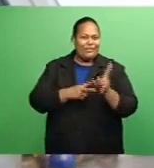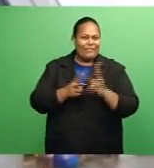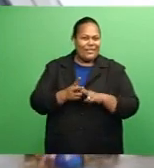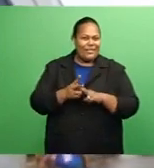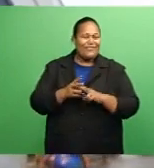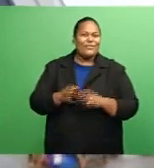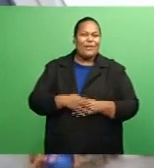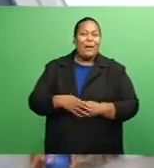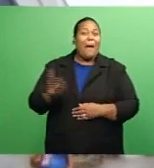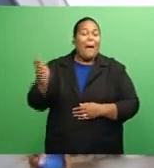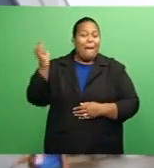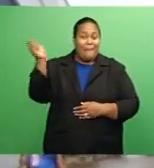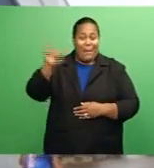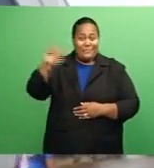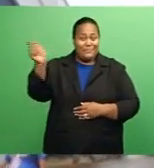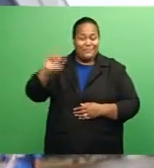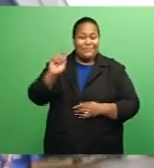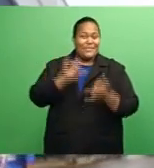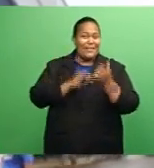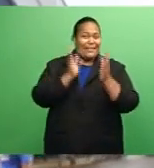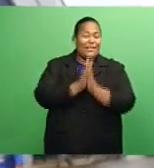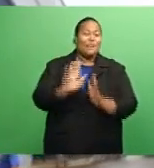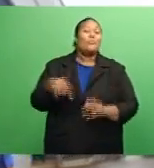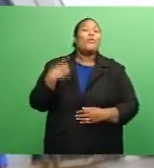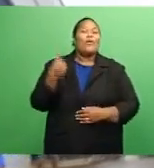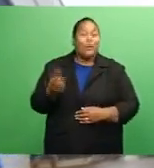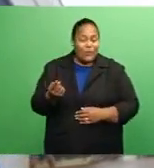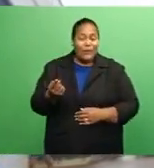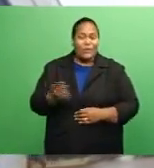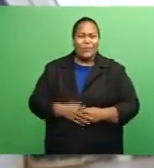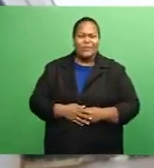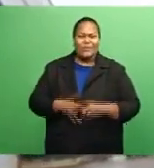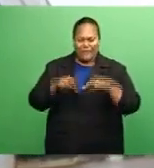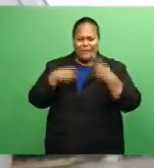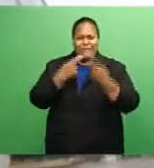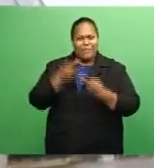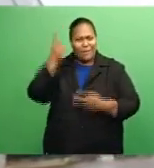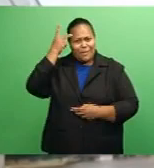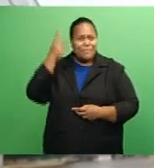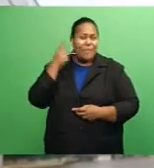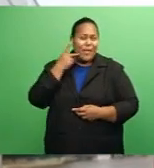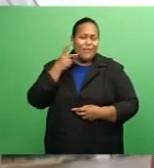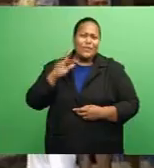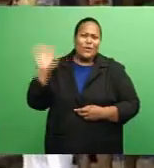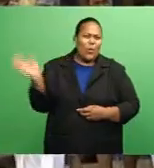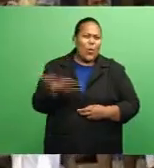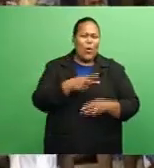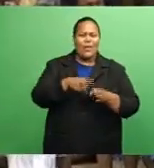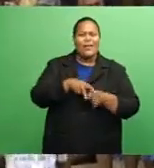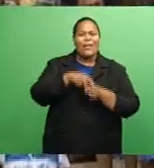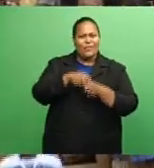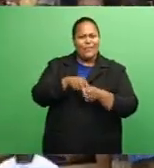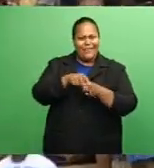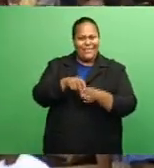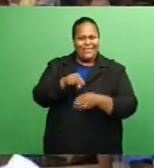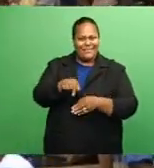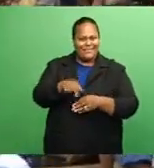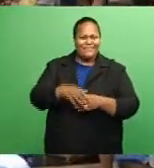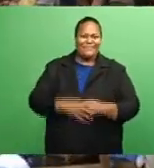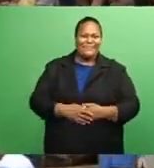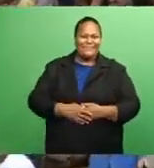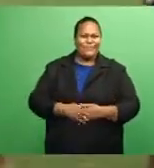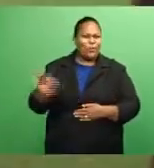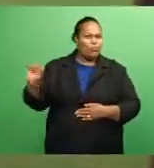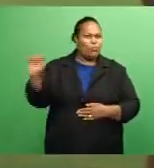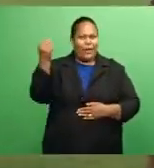coming tomorrow, and all our families, parents, and everyone in Navua. Claiming victory in their first